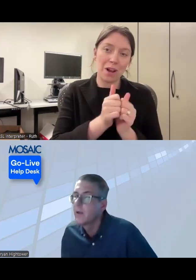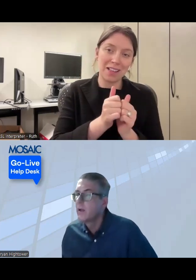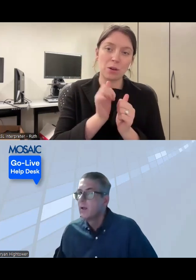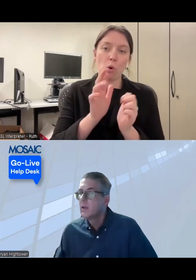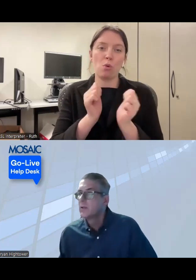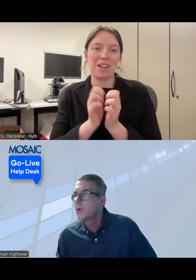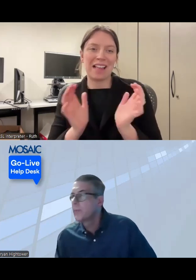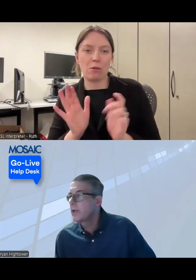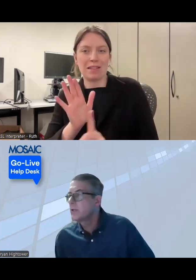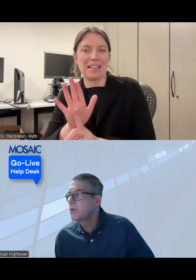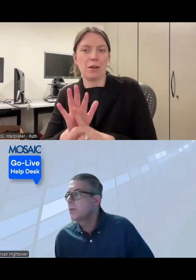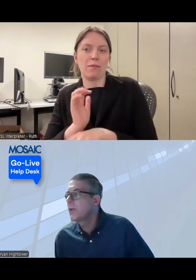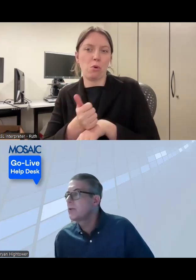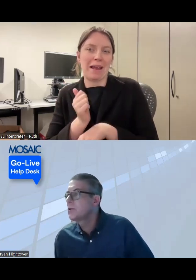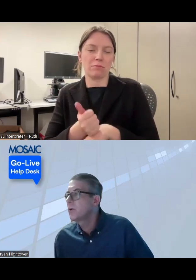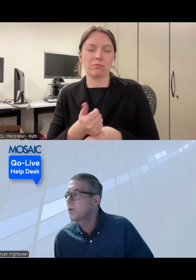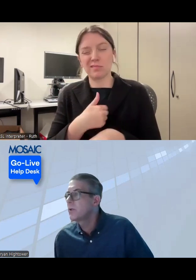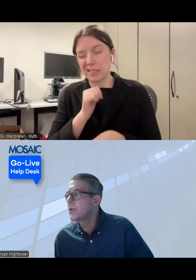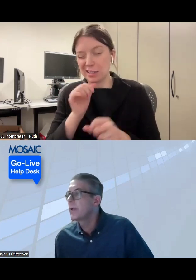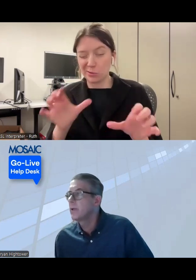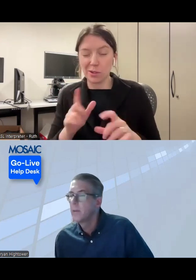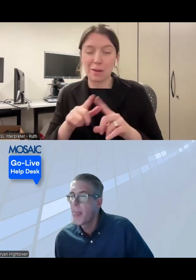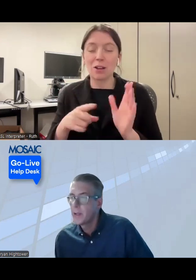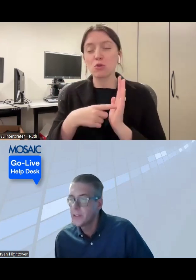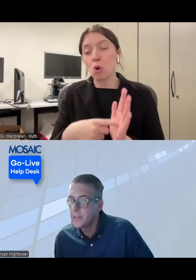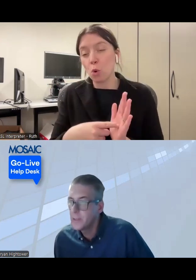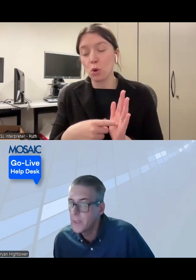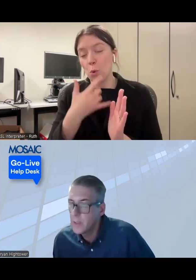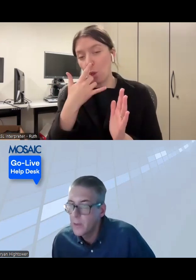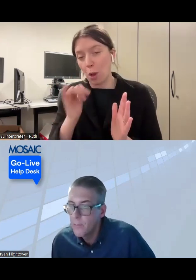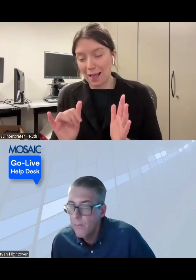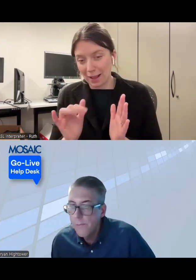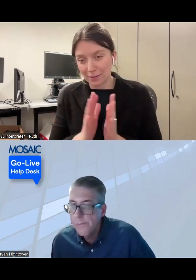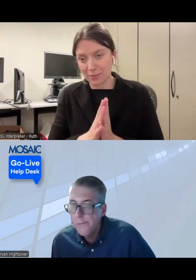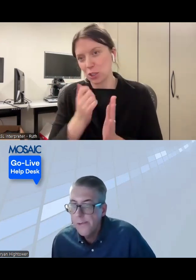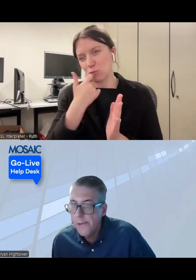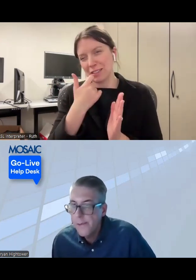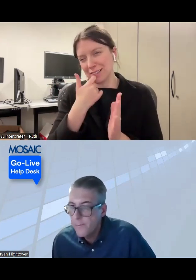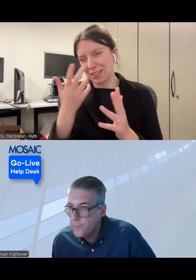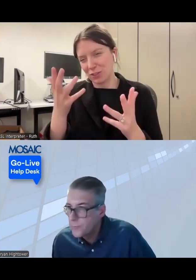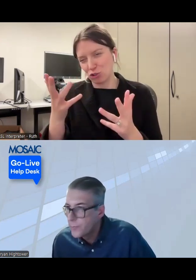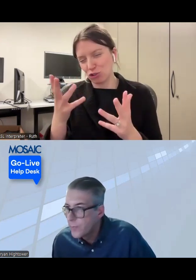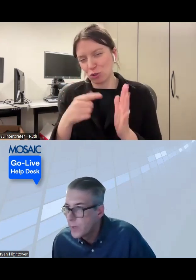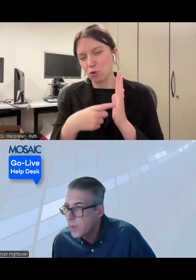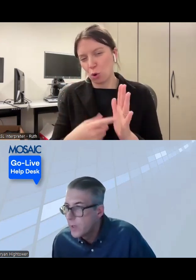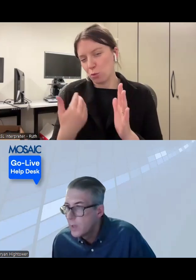formatting. So I'm not going to do it, but I can show you what it looks like because I did it a minute ago.